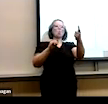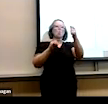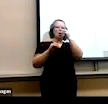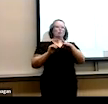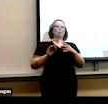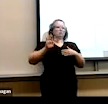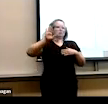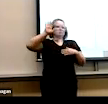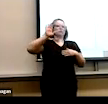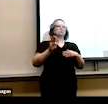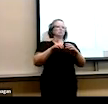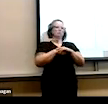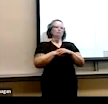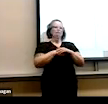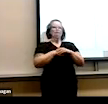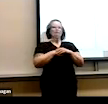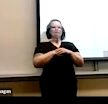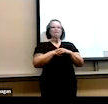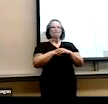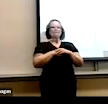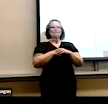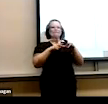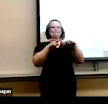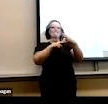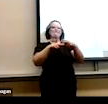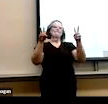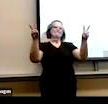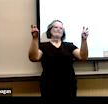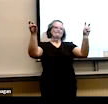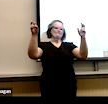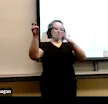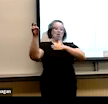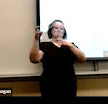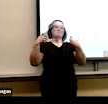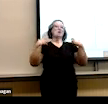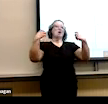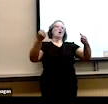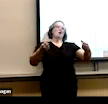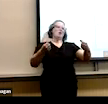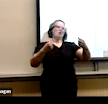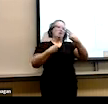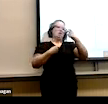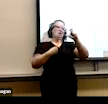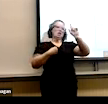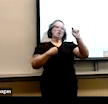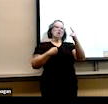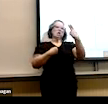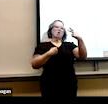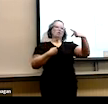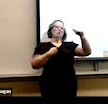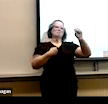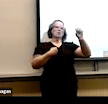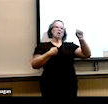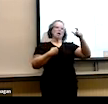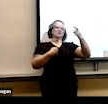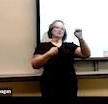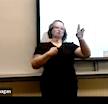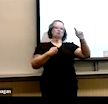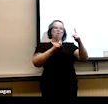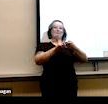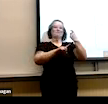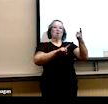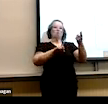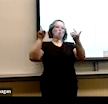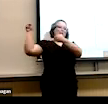Okay, great. So My Health Passport is also an Ontario initiative. It came from Sick Kids. It was developed by Miriam Kaufman, who's a retired